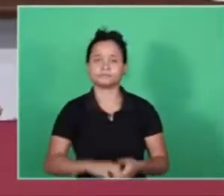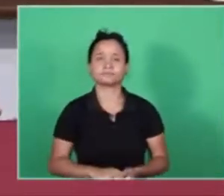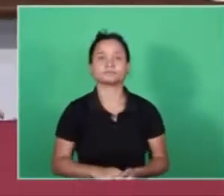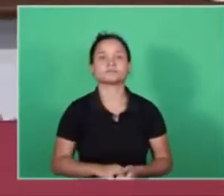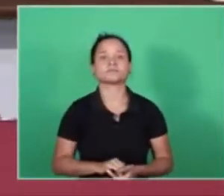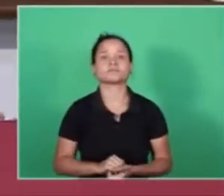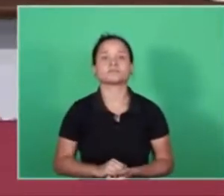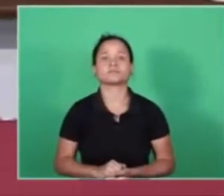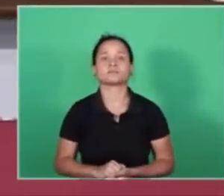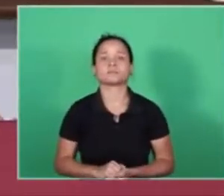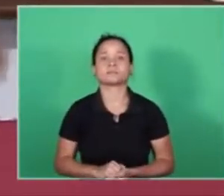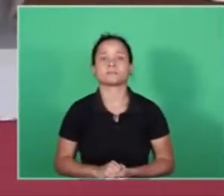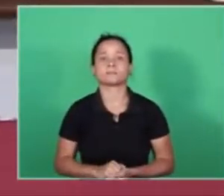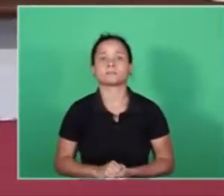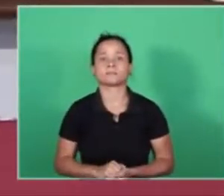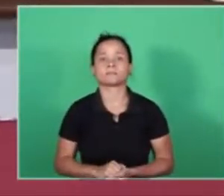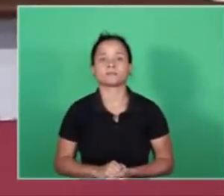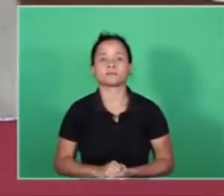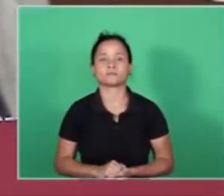philosophers. Hegel,